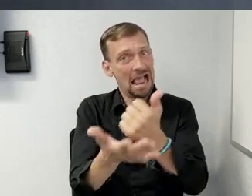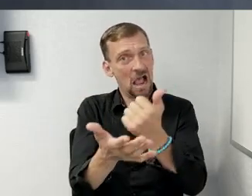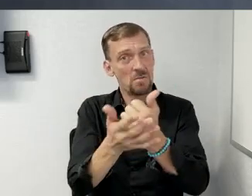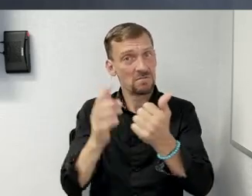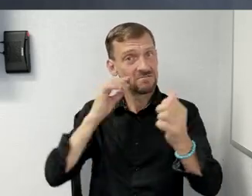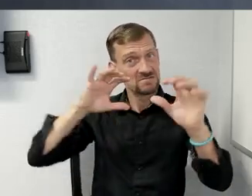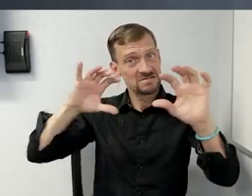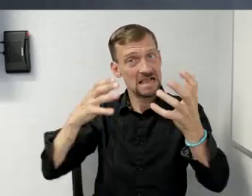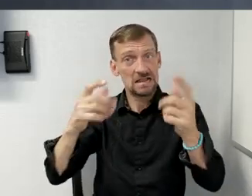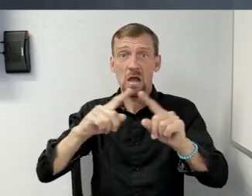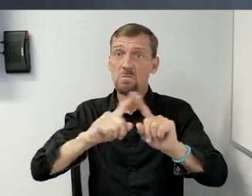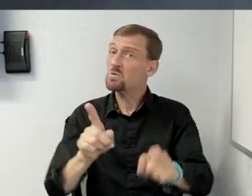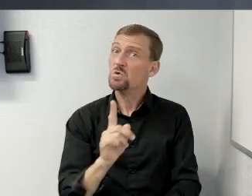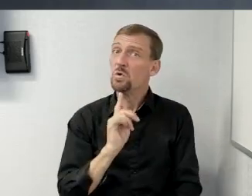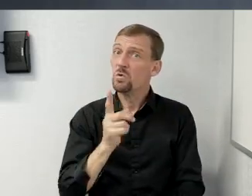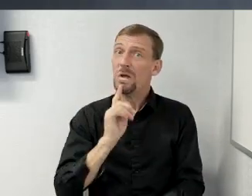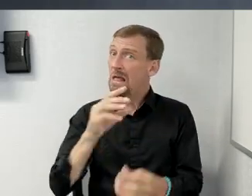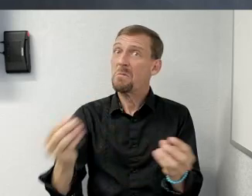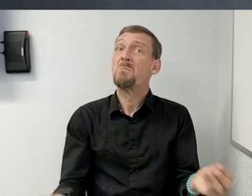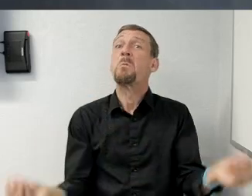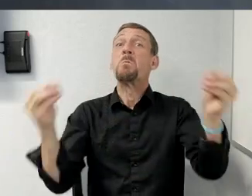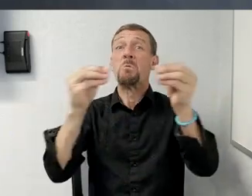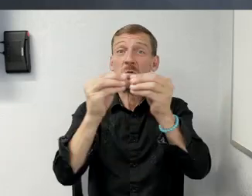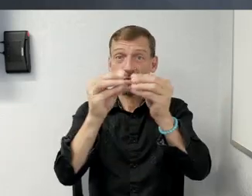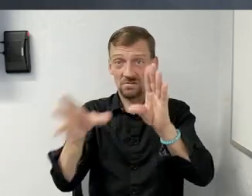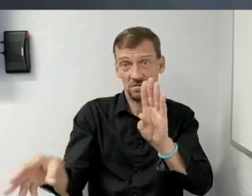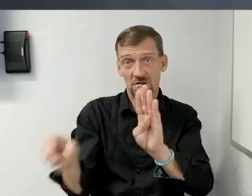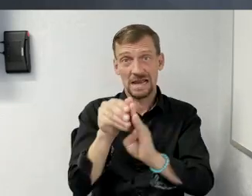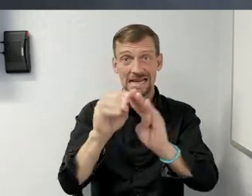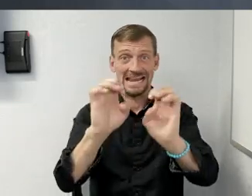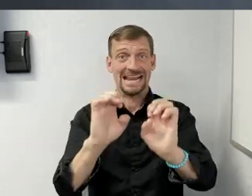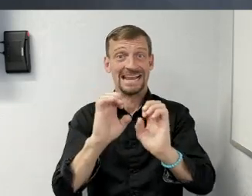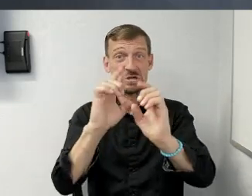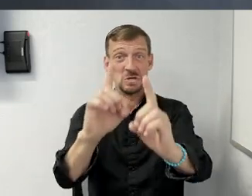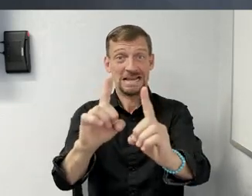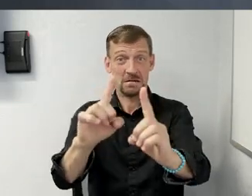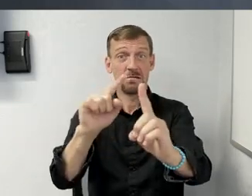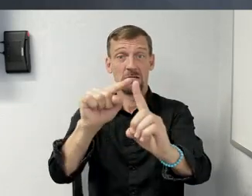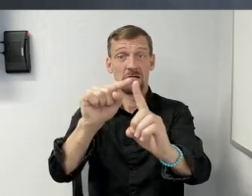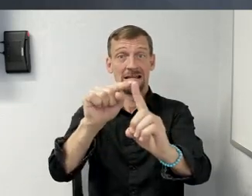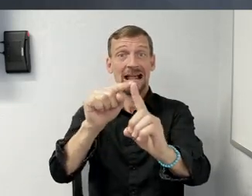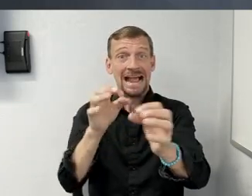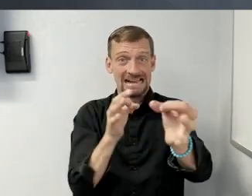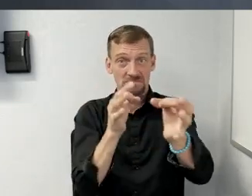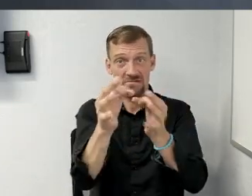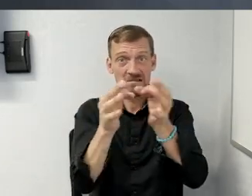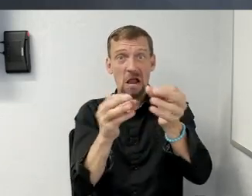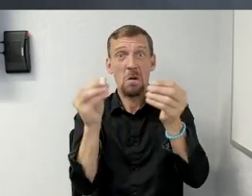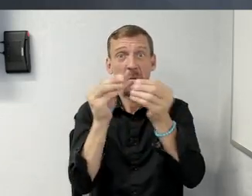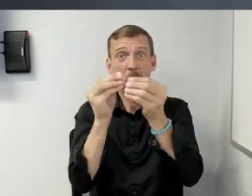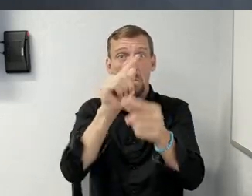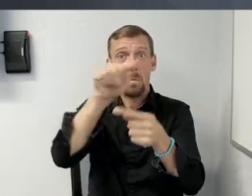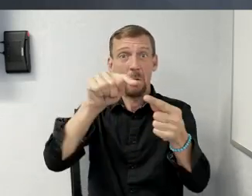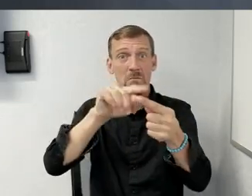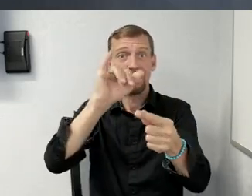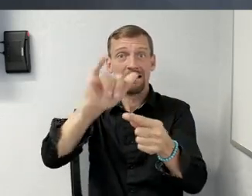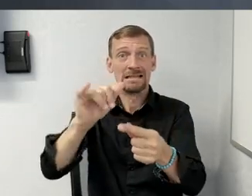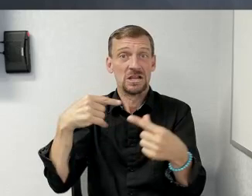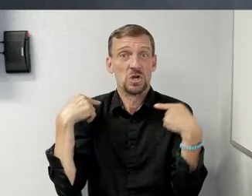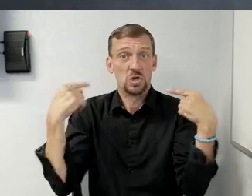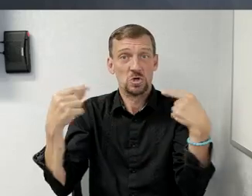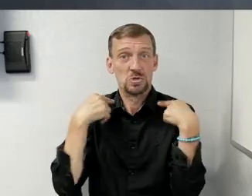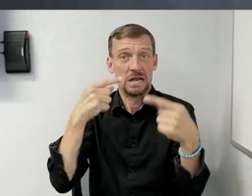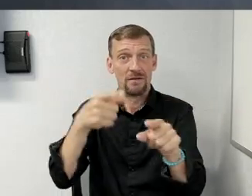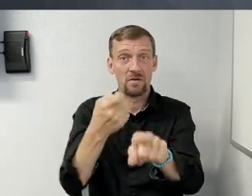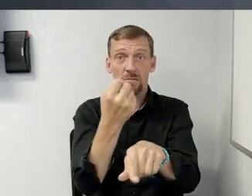classes, but there is a myriad of educational things that are put on at that facility, like at noon